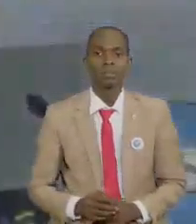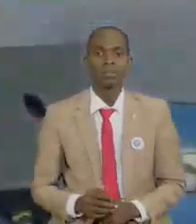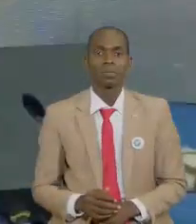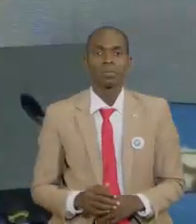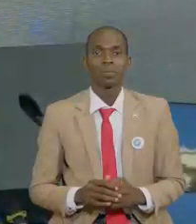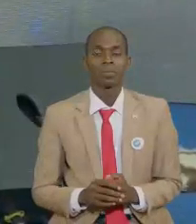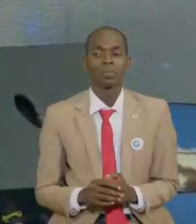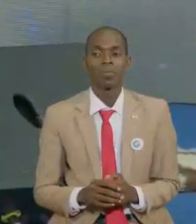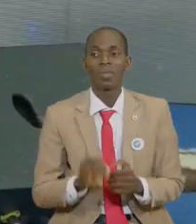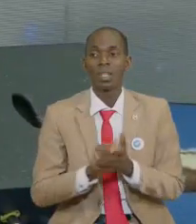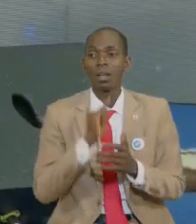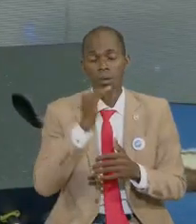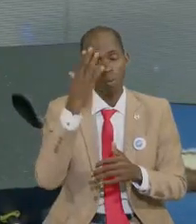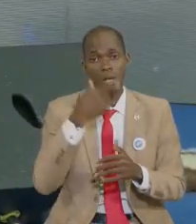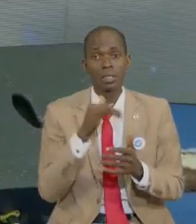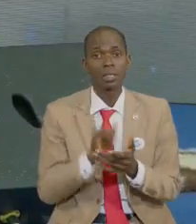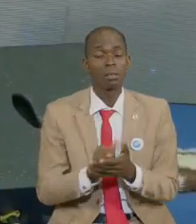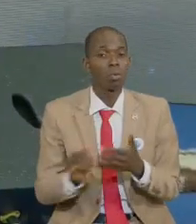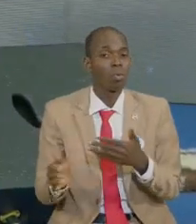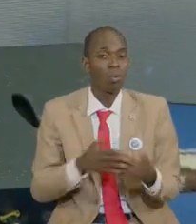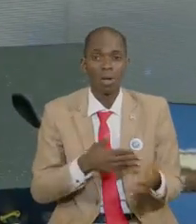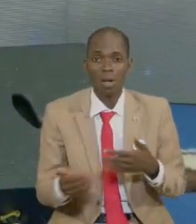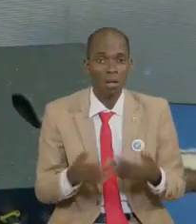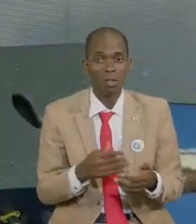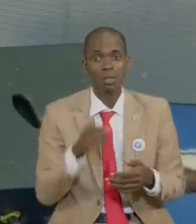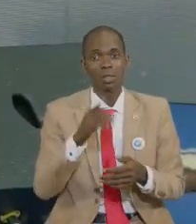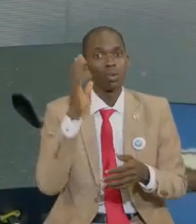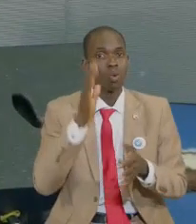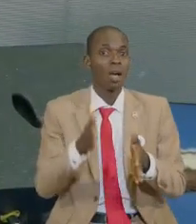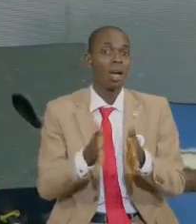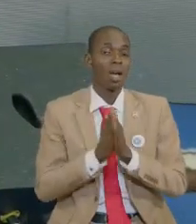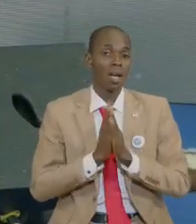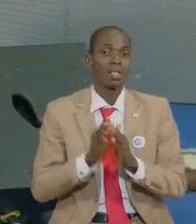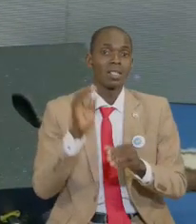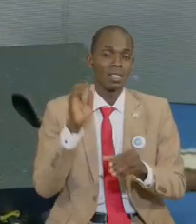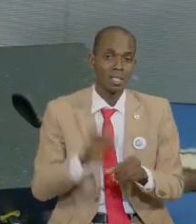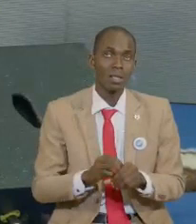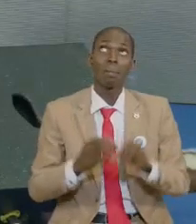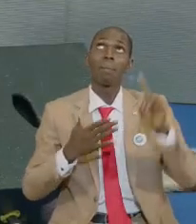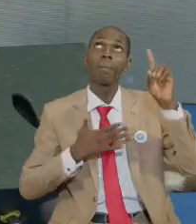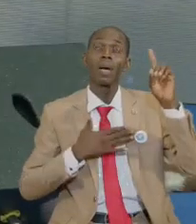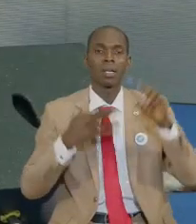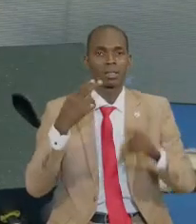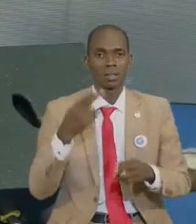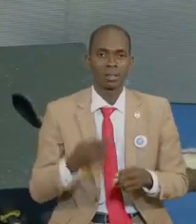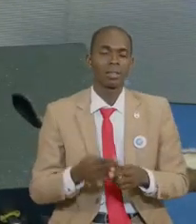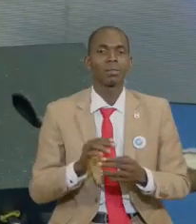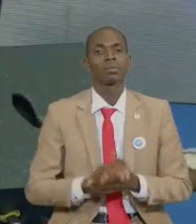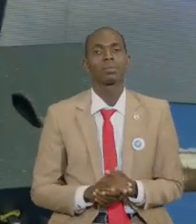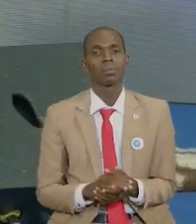That's why he said, whatsoever ye shall ask in my name,